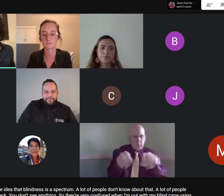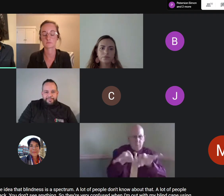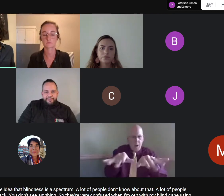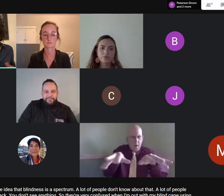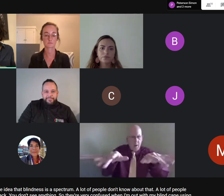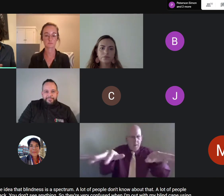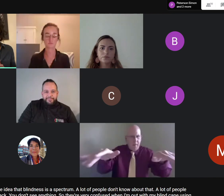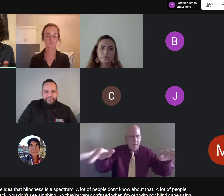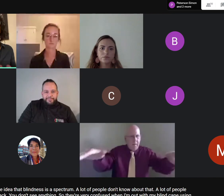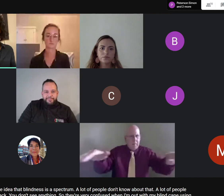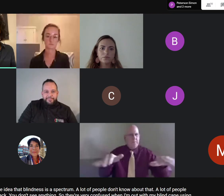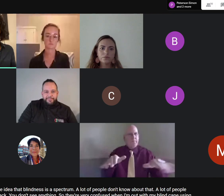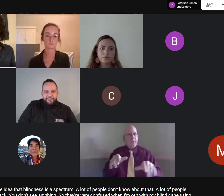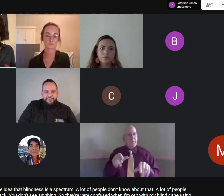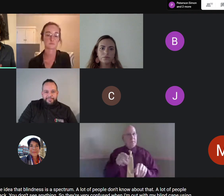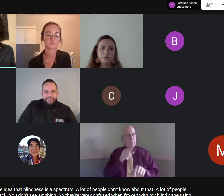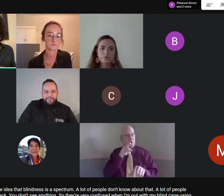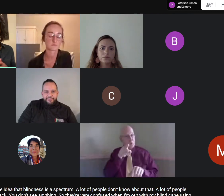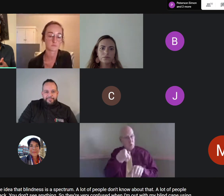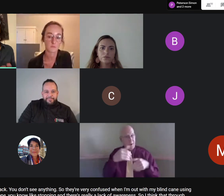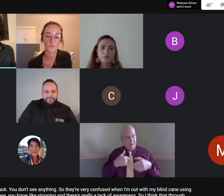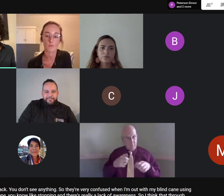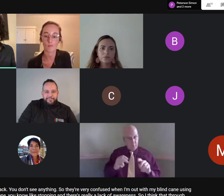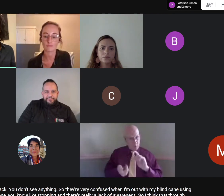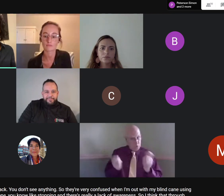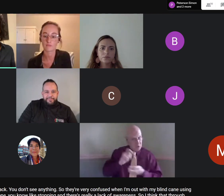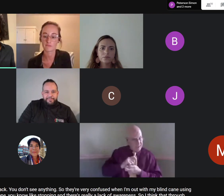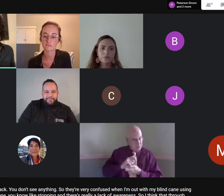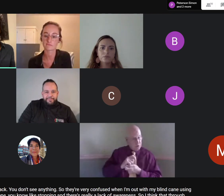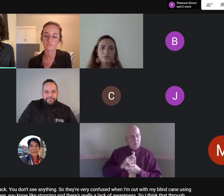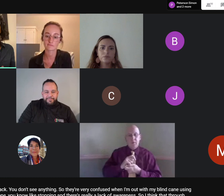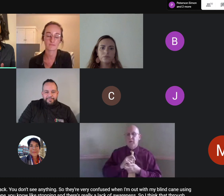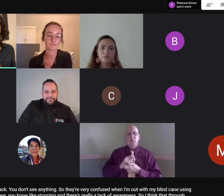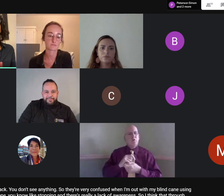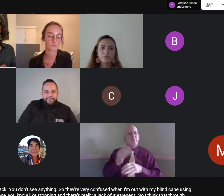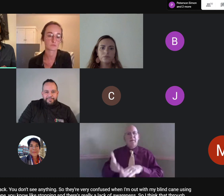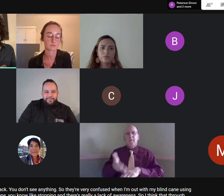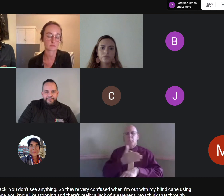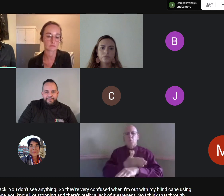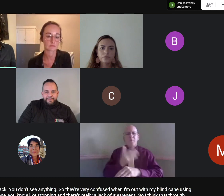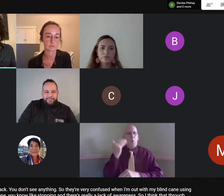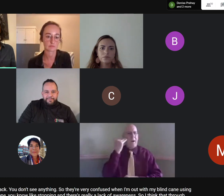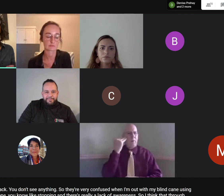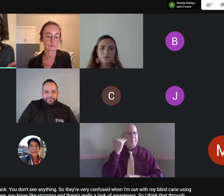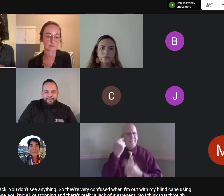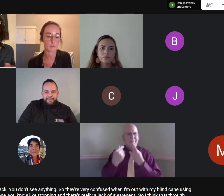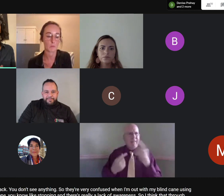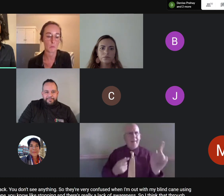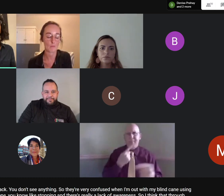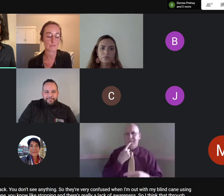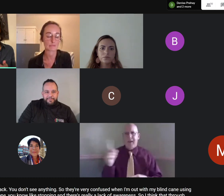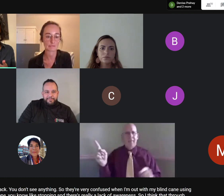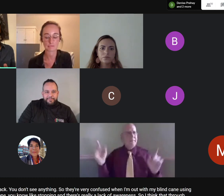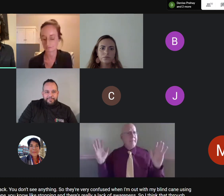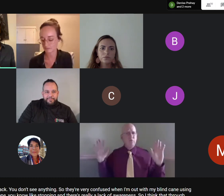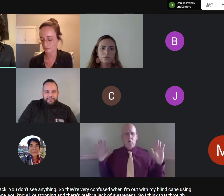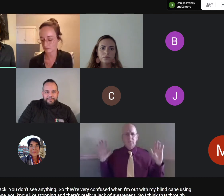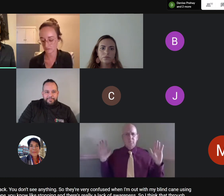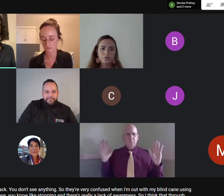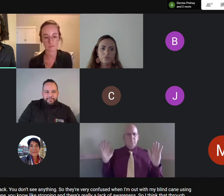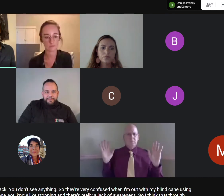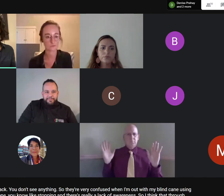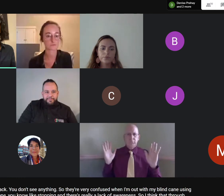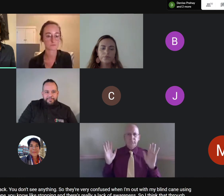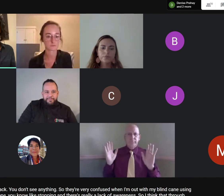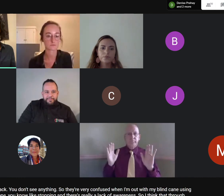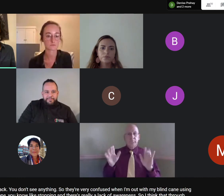you have the opportunity to make change by increasing awareness. And you also have an opportunity to just like connect